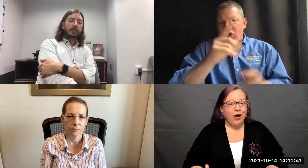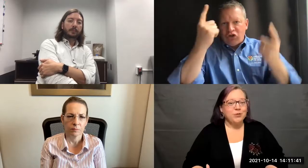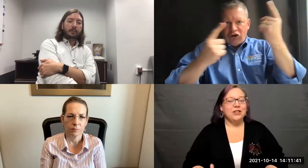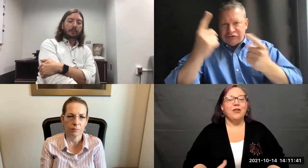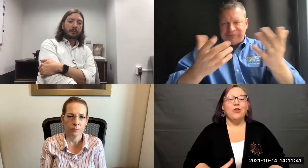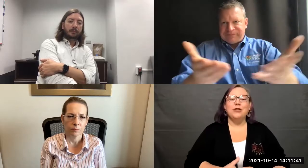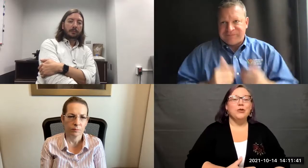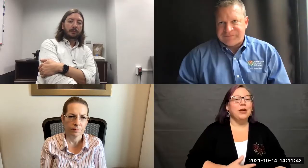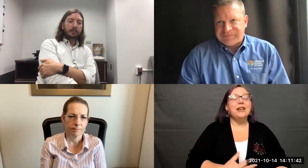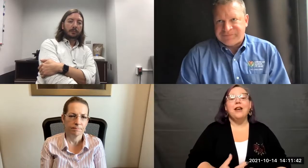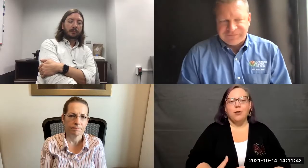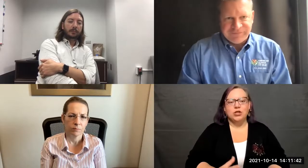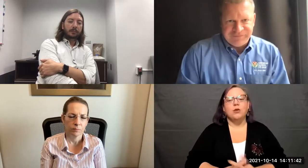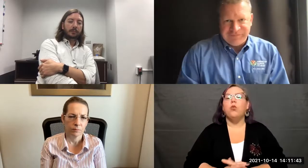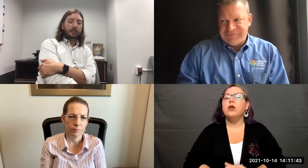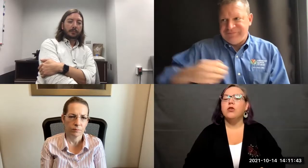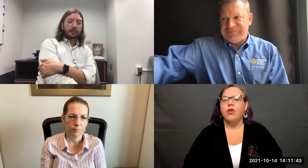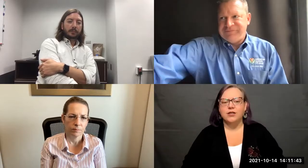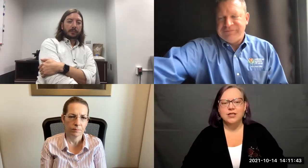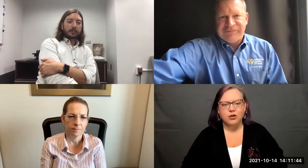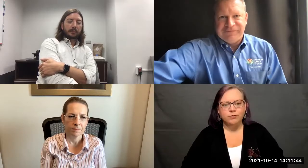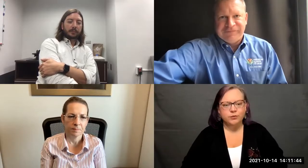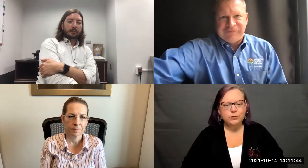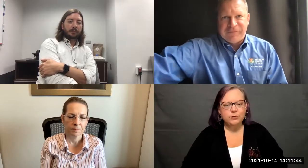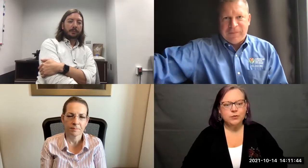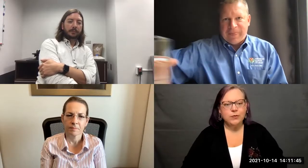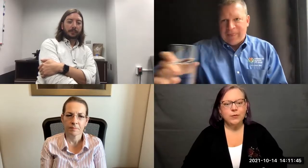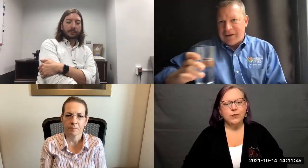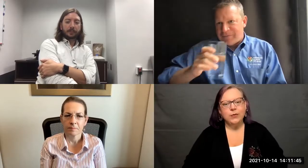the third option or to any option? What are your thoughts here?